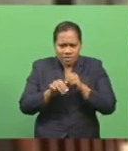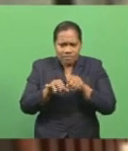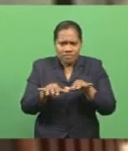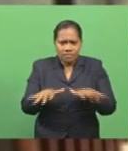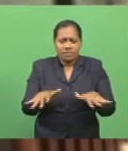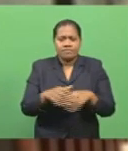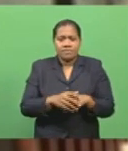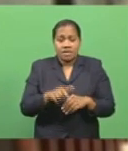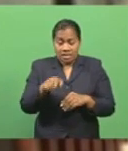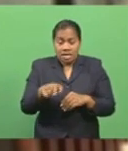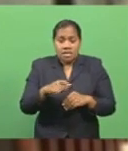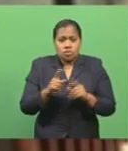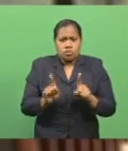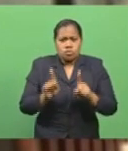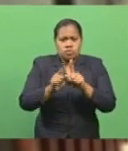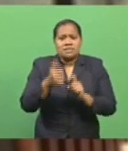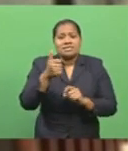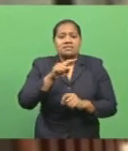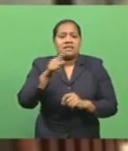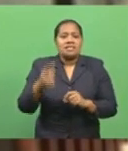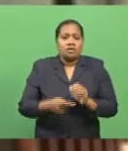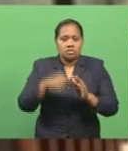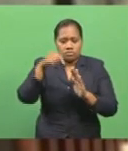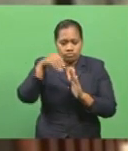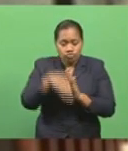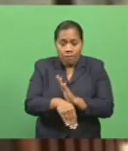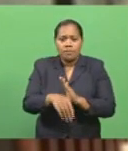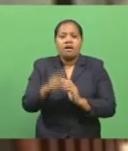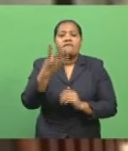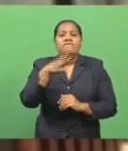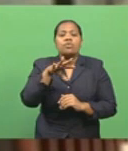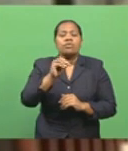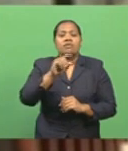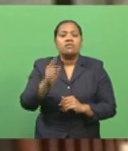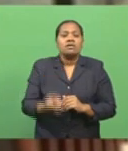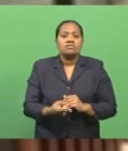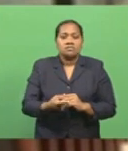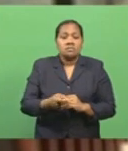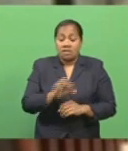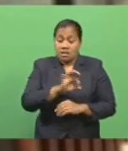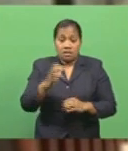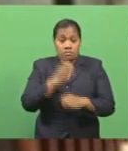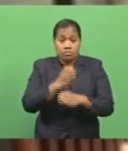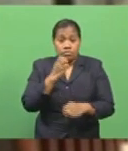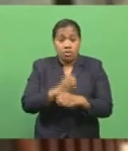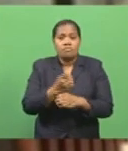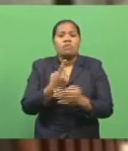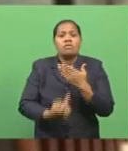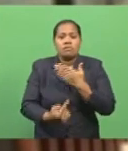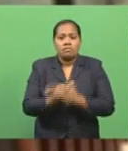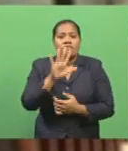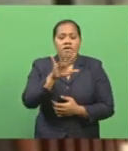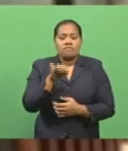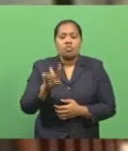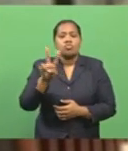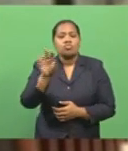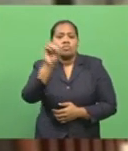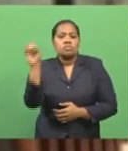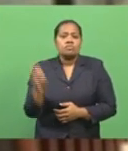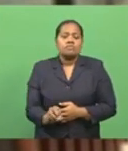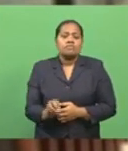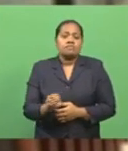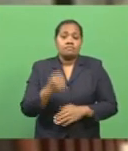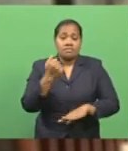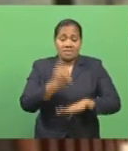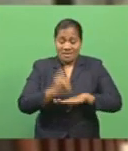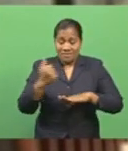to 6,000 against a forecast drop of 40,000, while the unemployment rate came in at 5.2%. The Governor of the Reserve